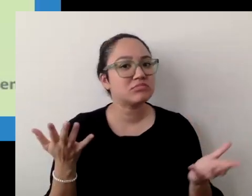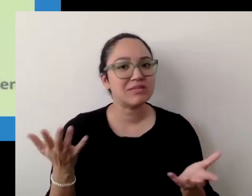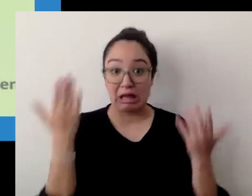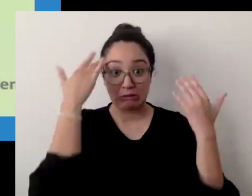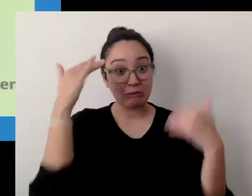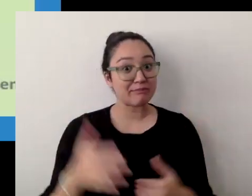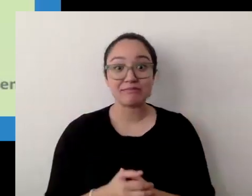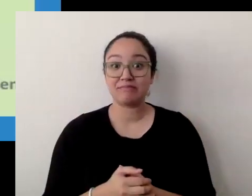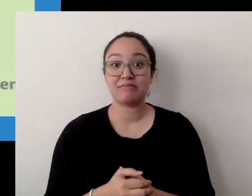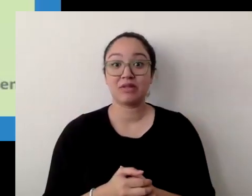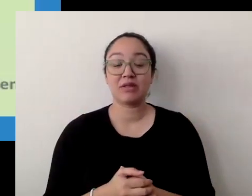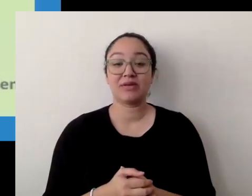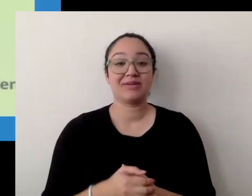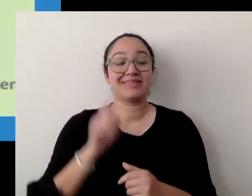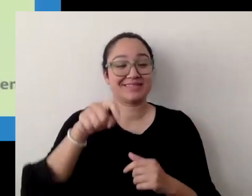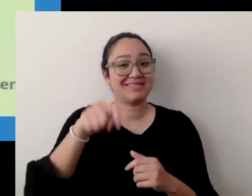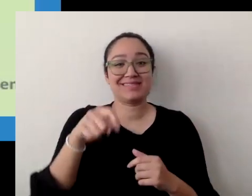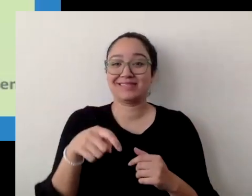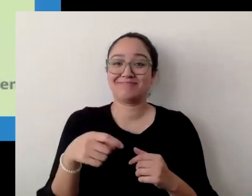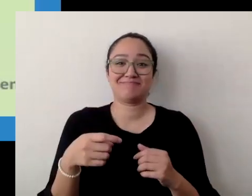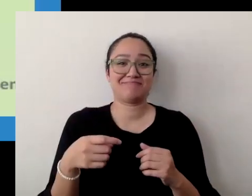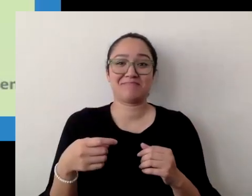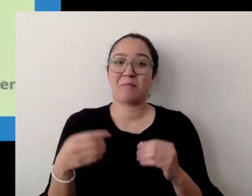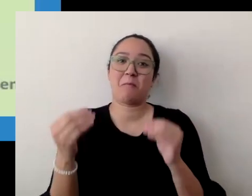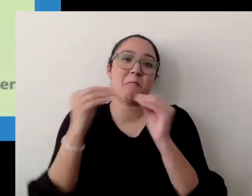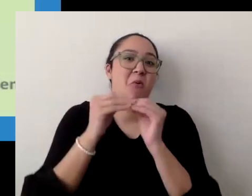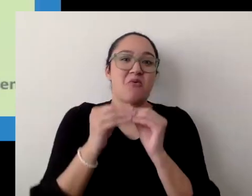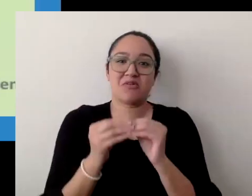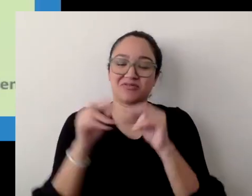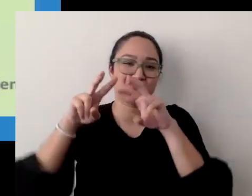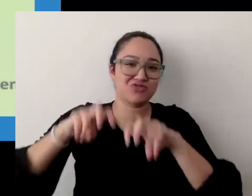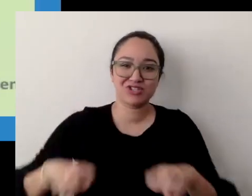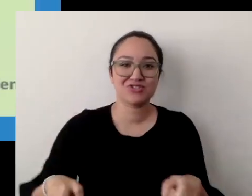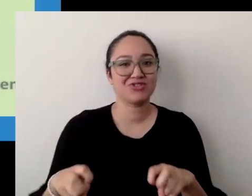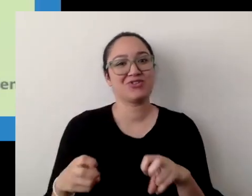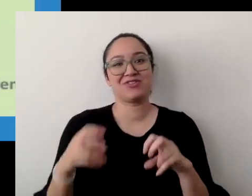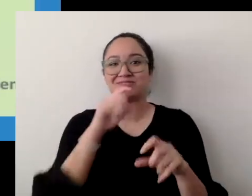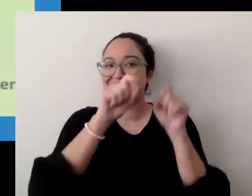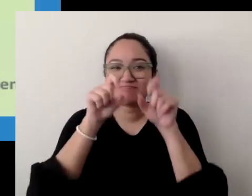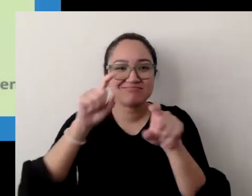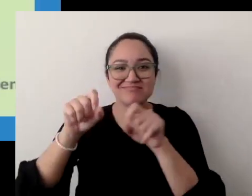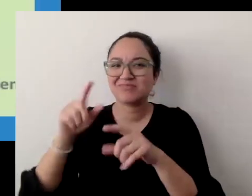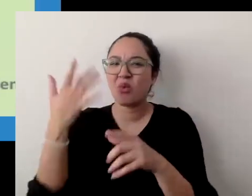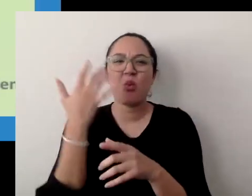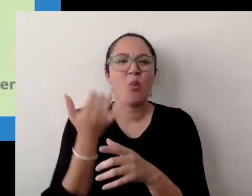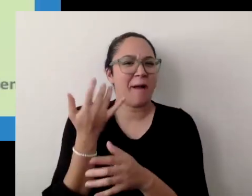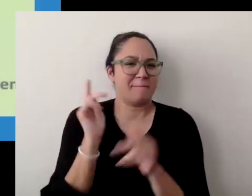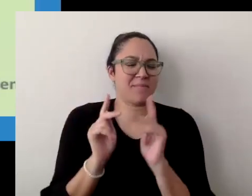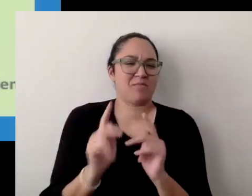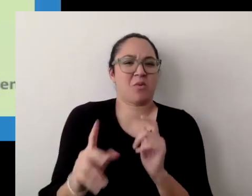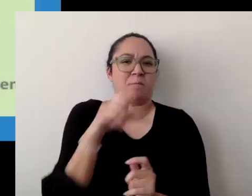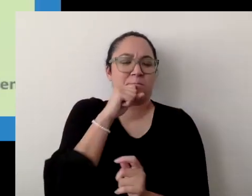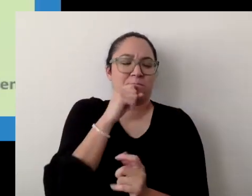I don't know. I mean, we would need additional research and additional surveys to Mhm. find out why people are doing that.